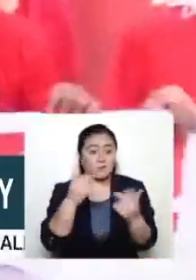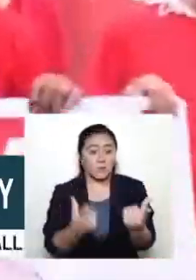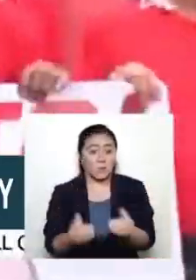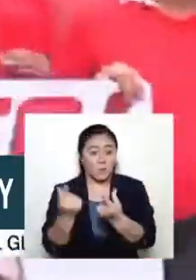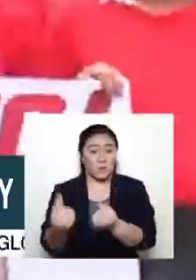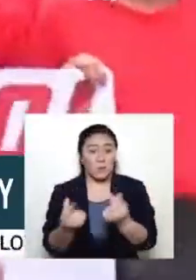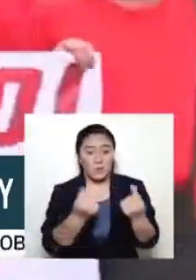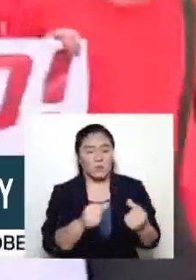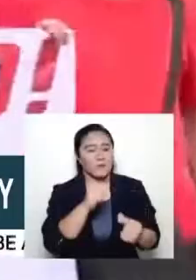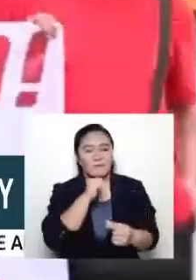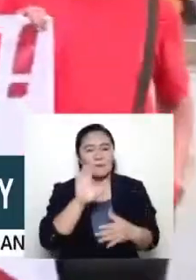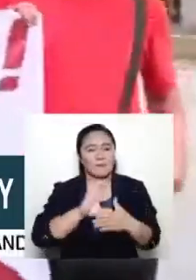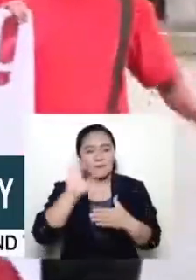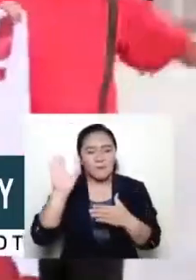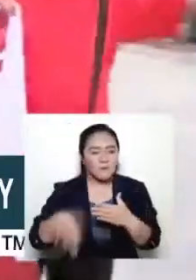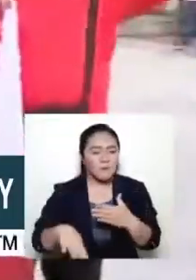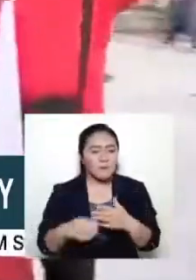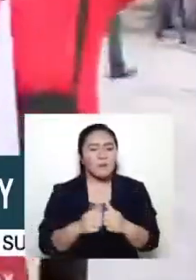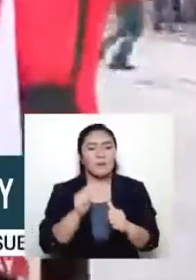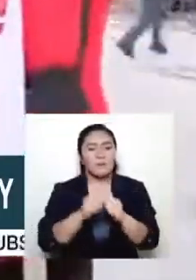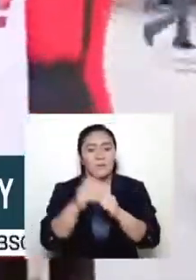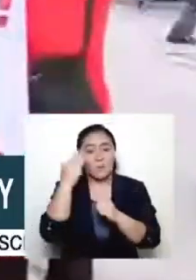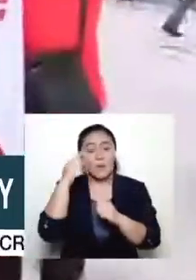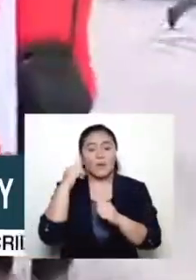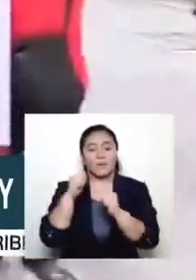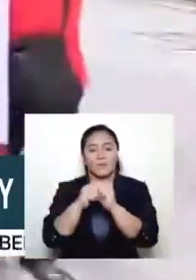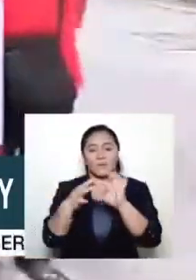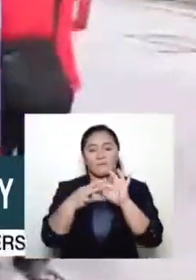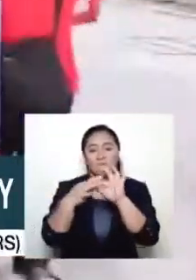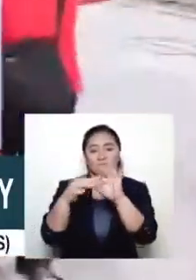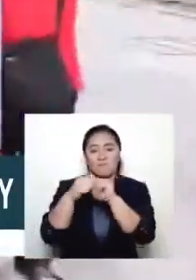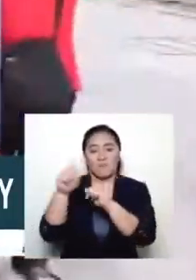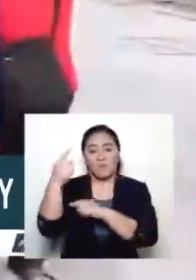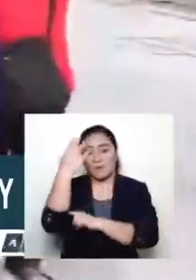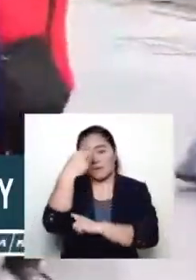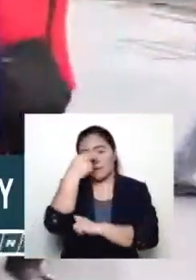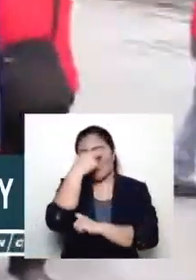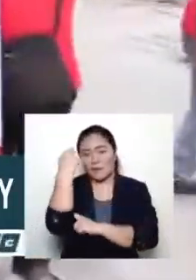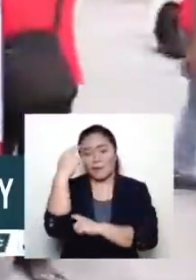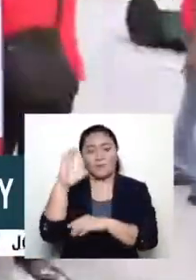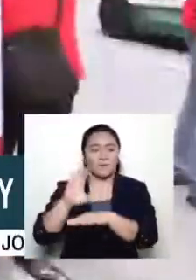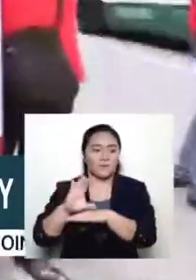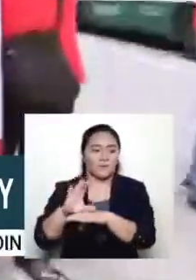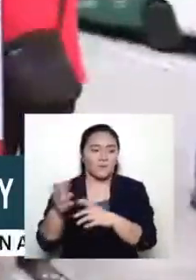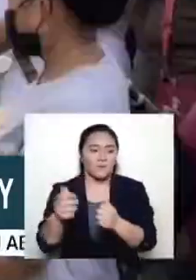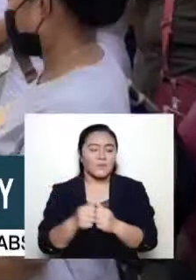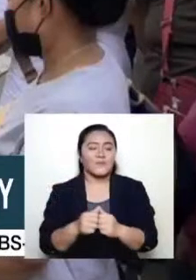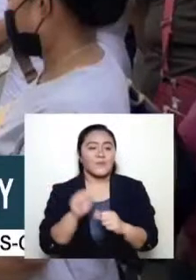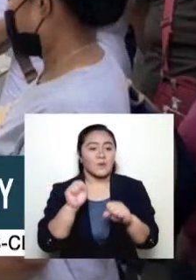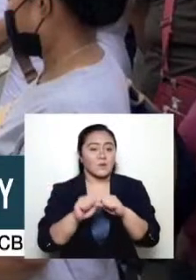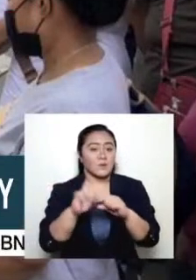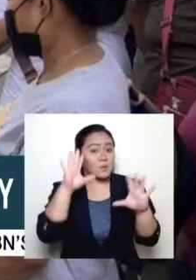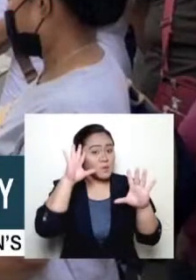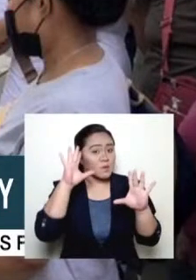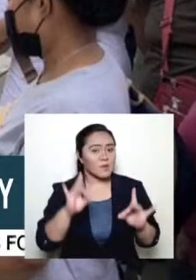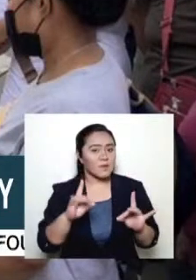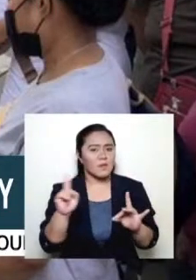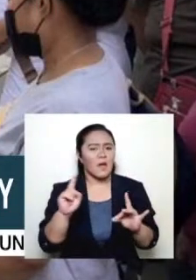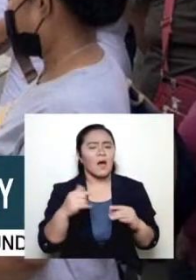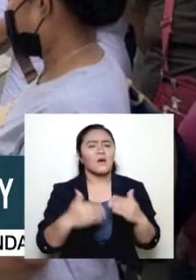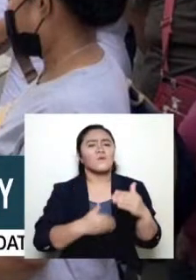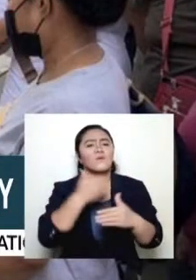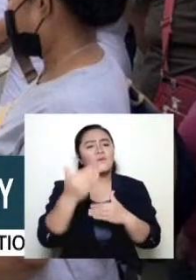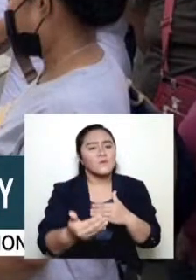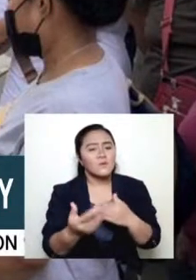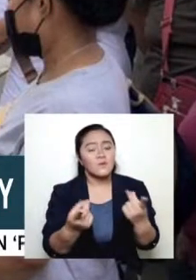due to opposition from the Catholic Church. He said it's time for women to have access to contraceptives and for them to decide what to do with their bodies, not Catholic